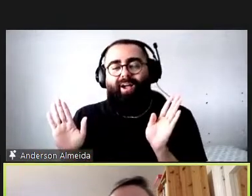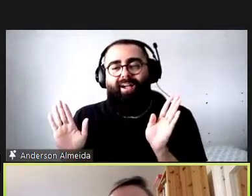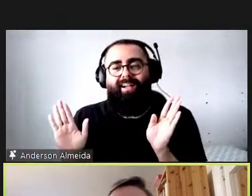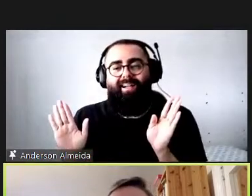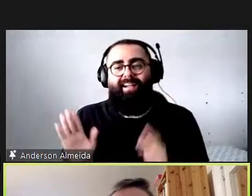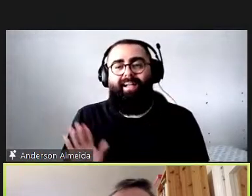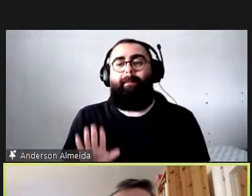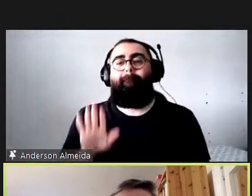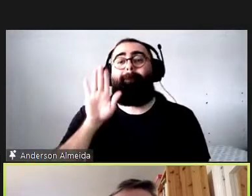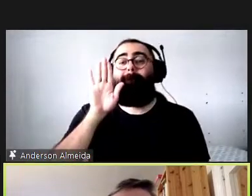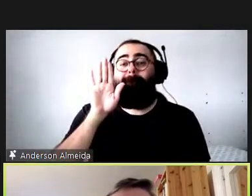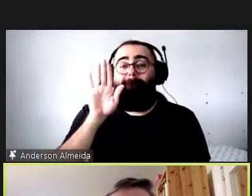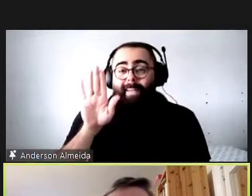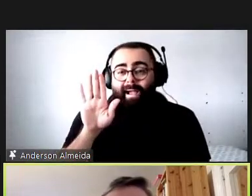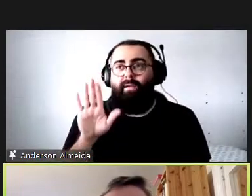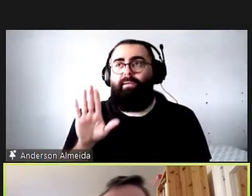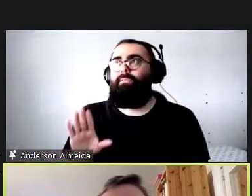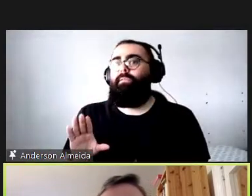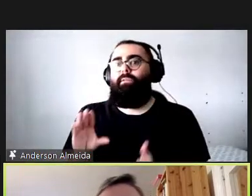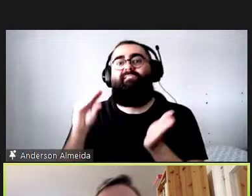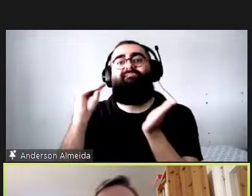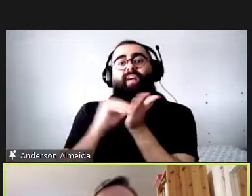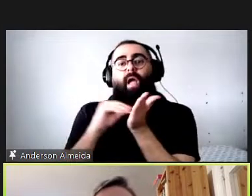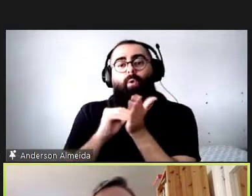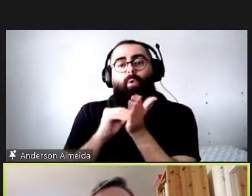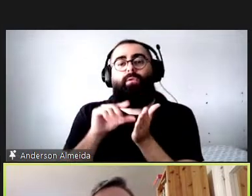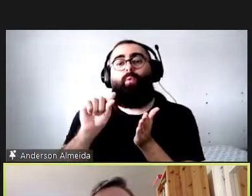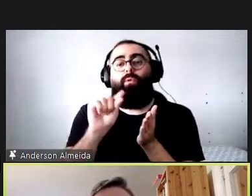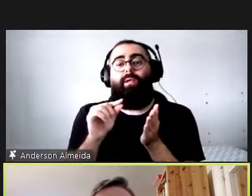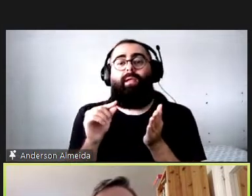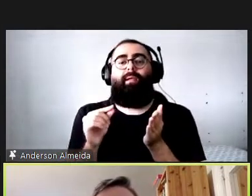much in the way of quantitative measures.